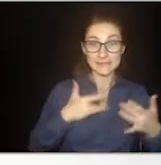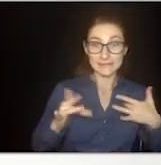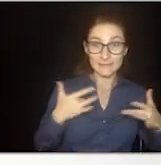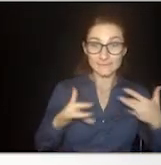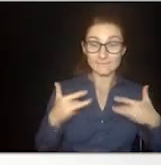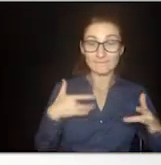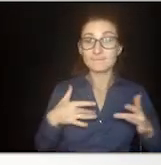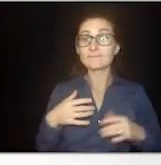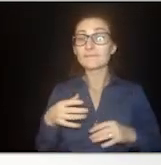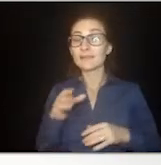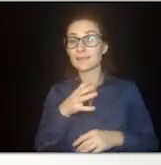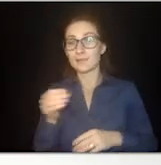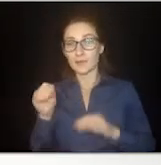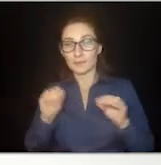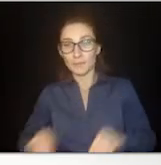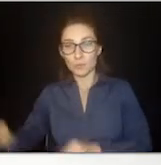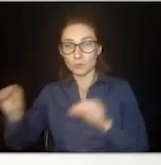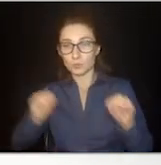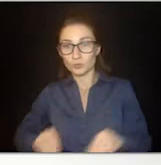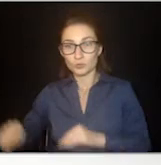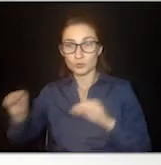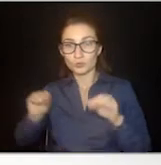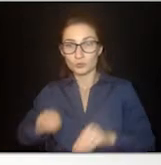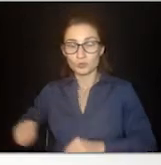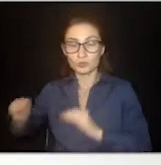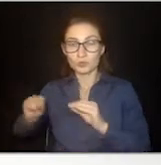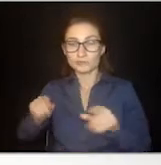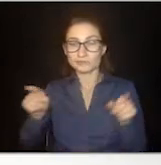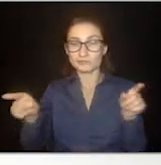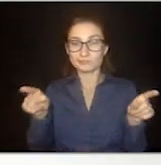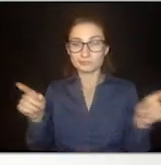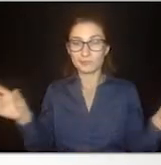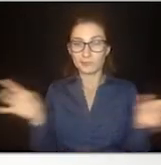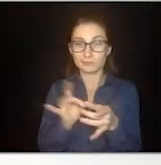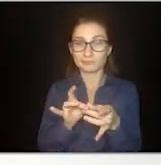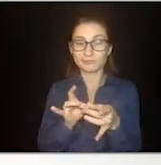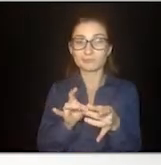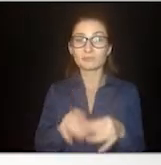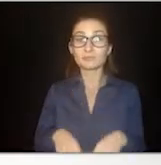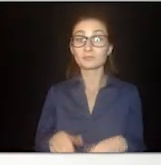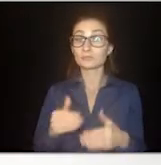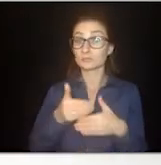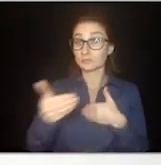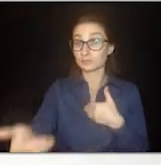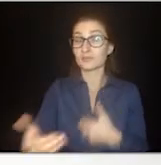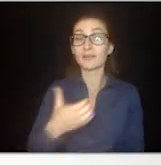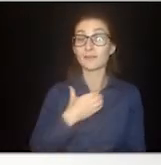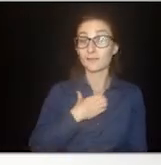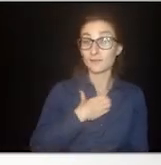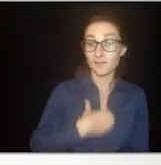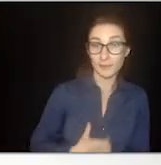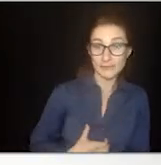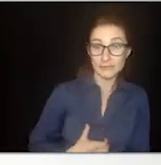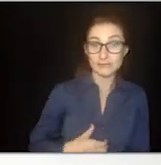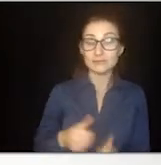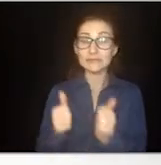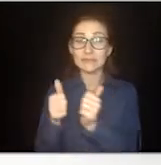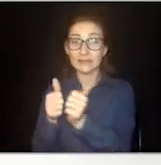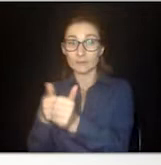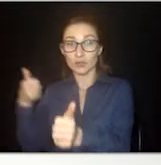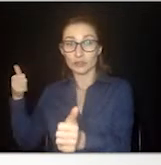And how do we do those? So that was bringing that full circle. Then we're going to talk about appetites